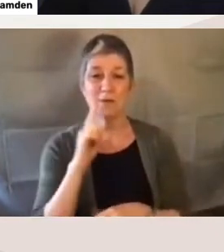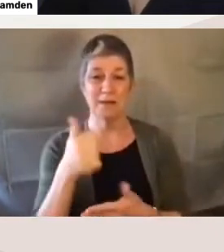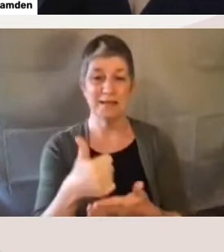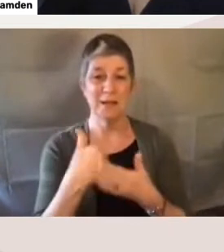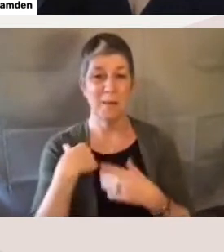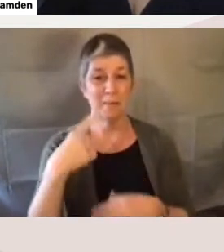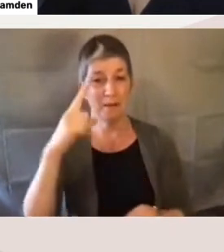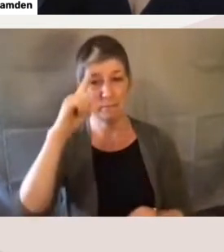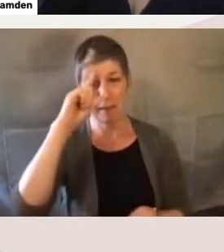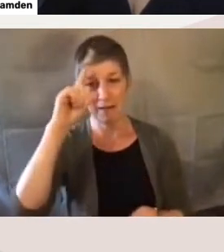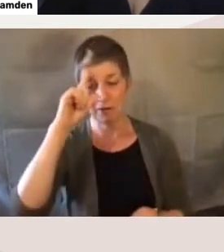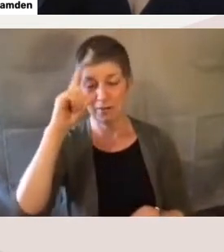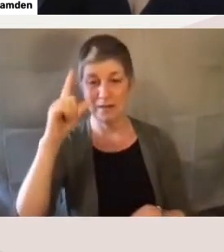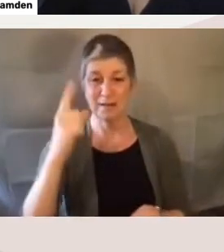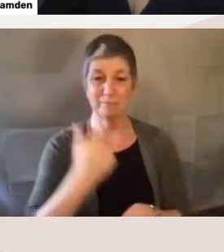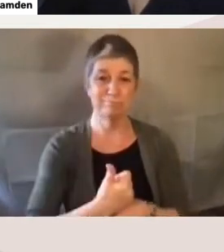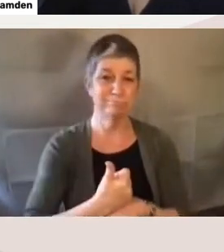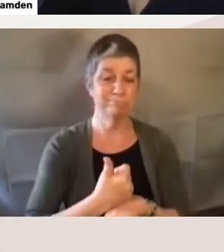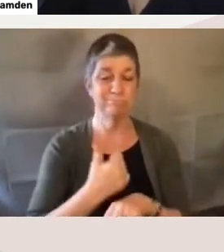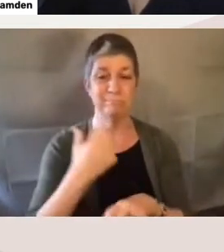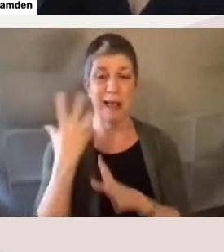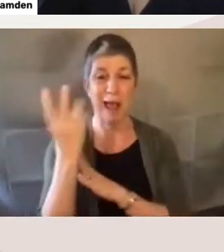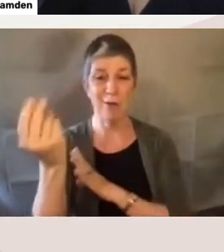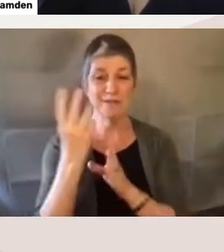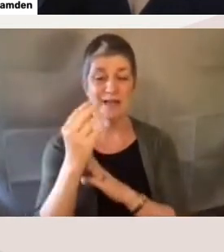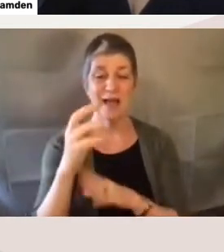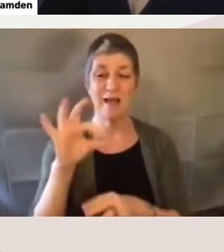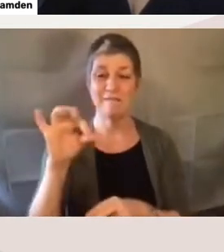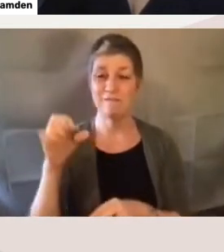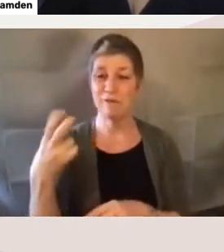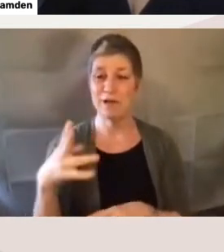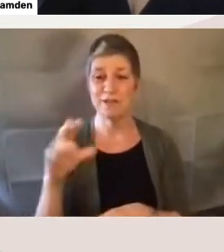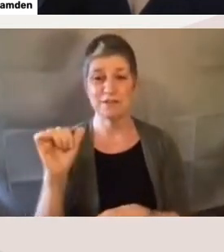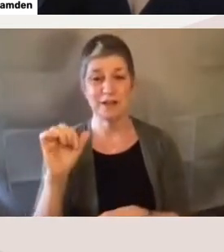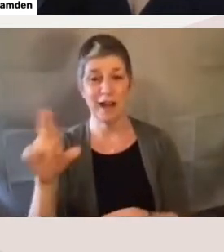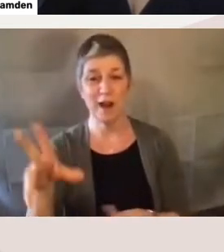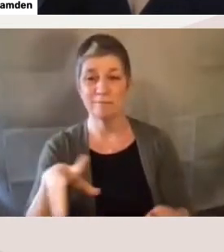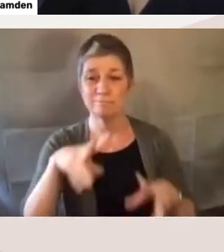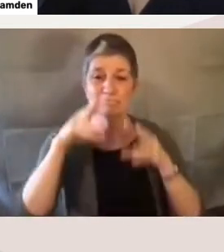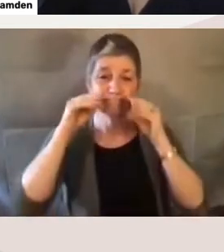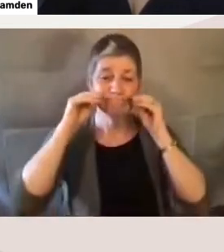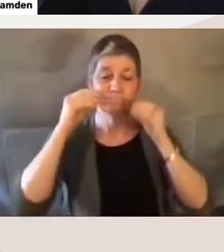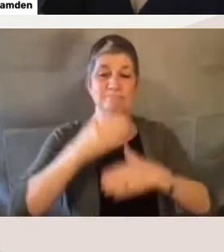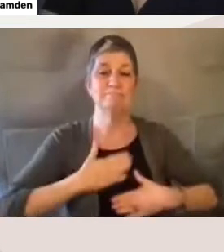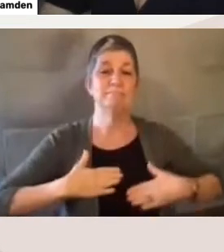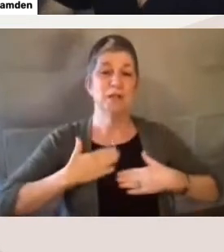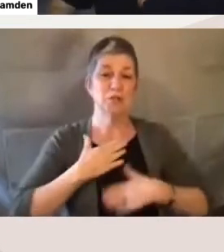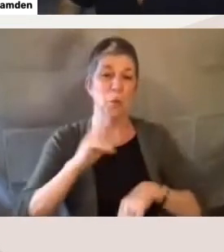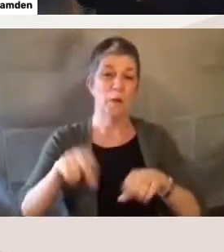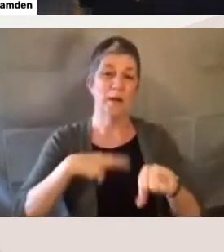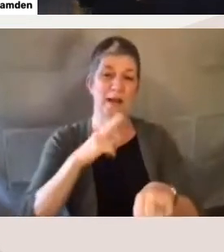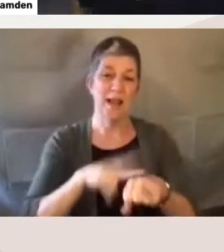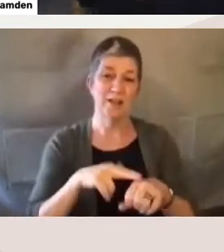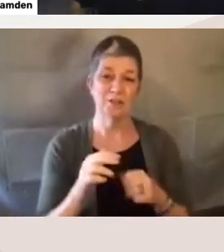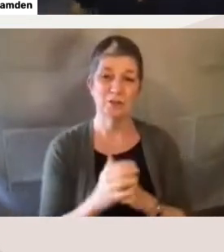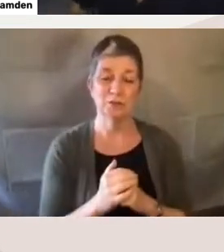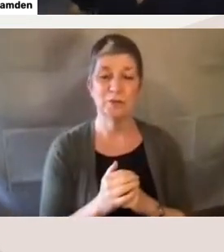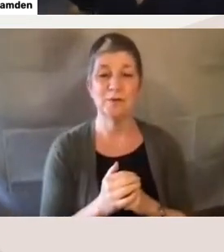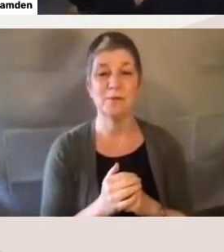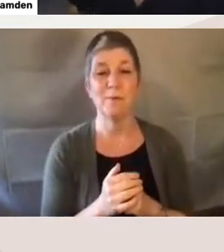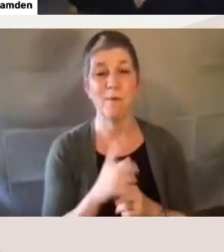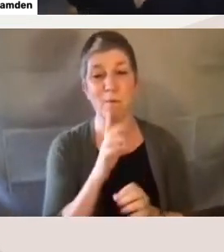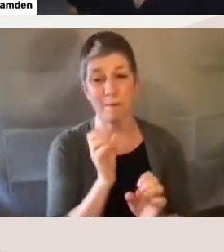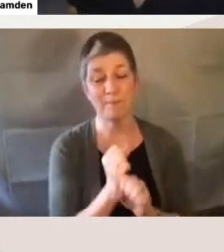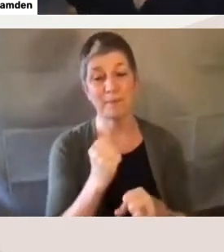mentally, just be out there and get some fresh air and enjoy nature, has made